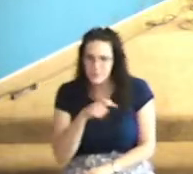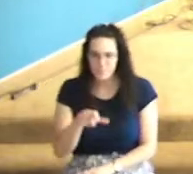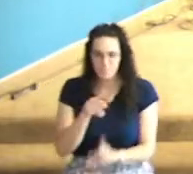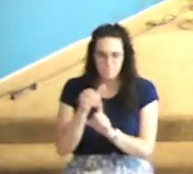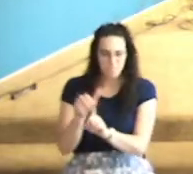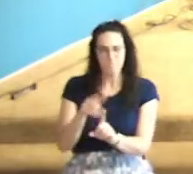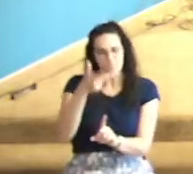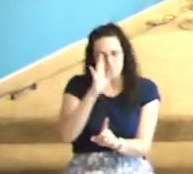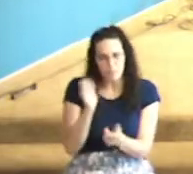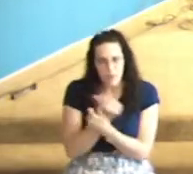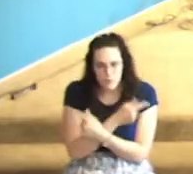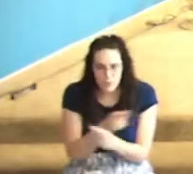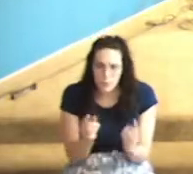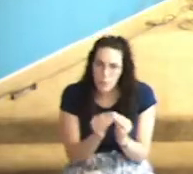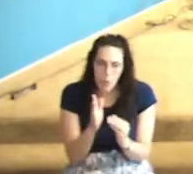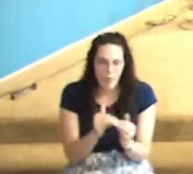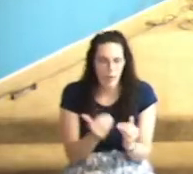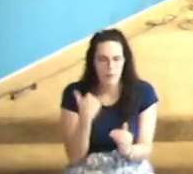more than you can even know.